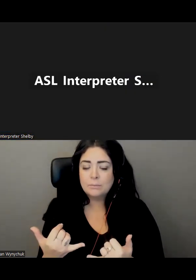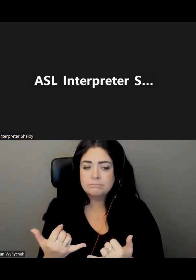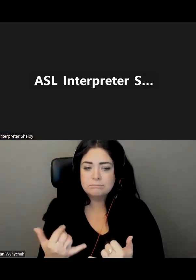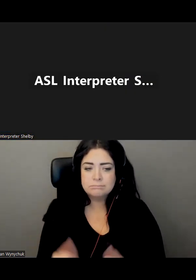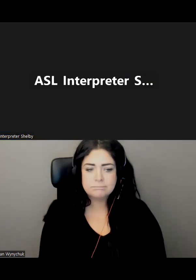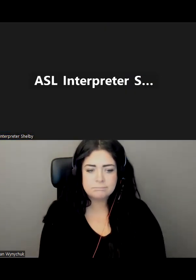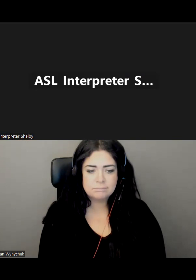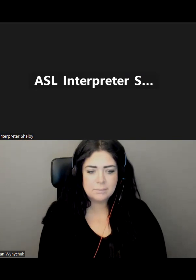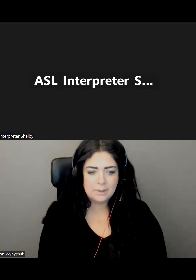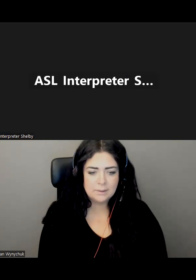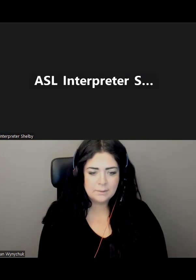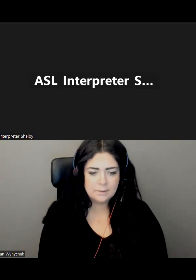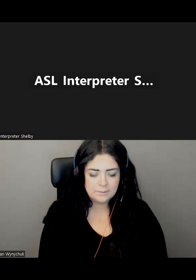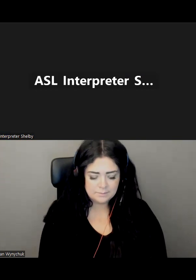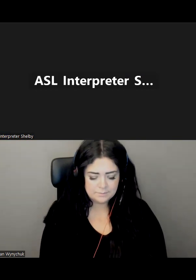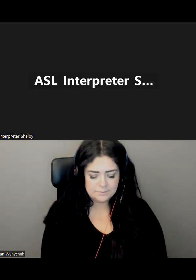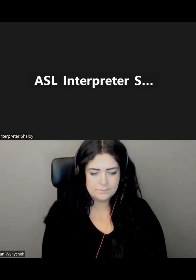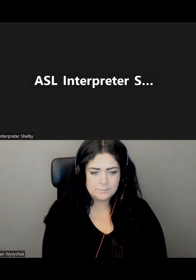ask?